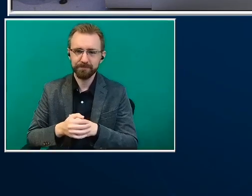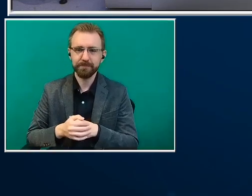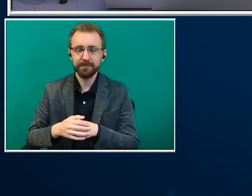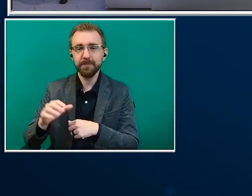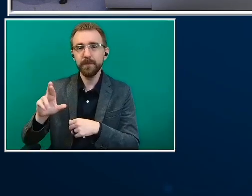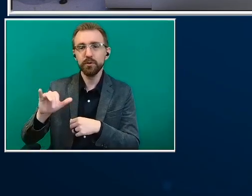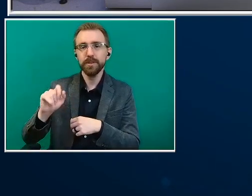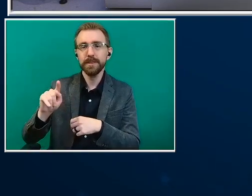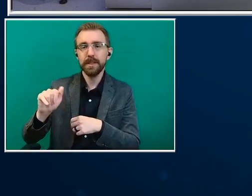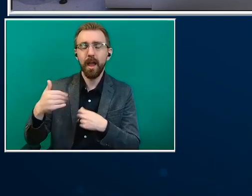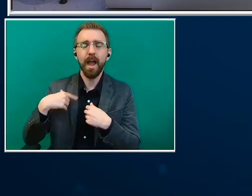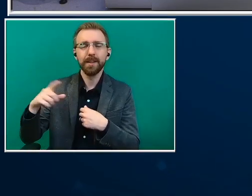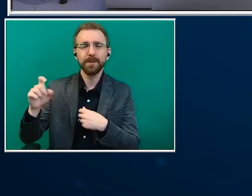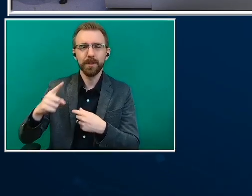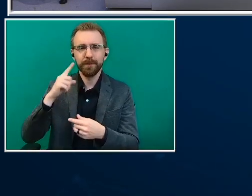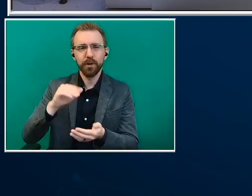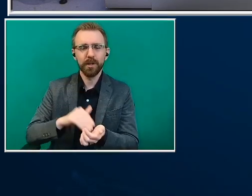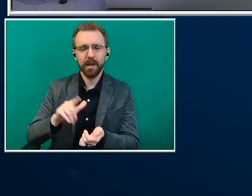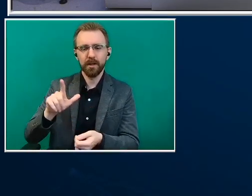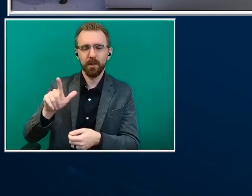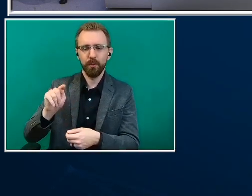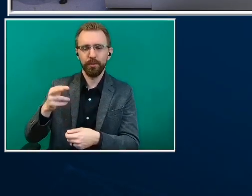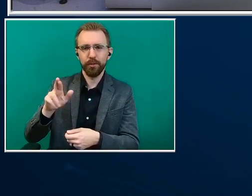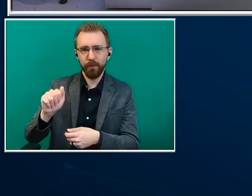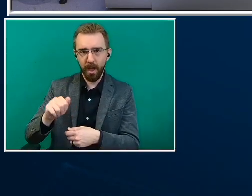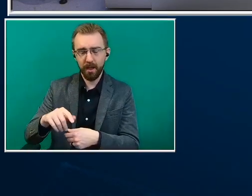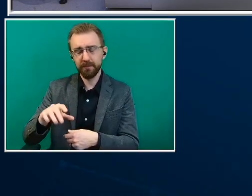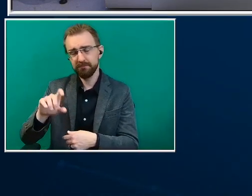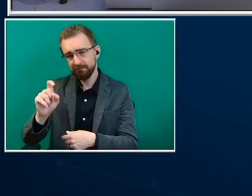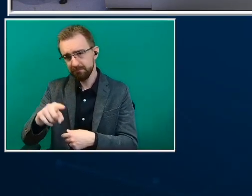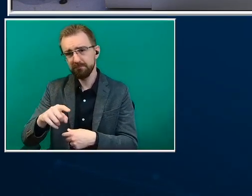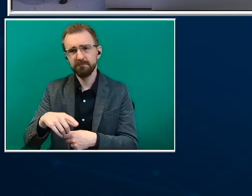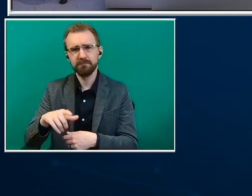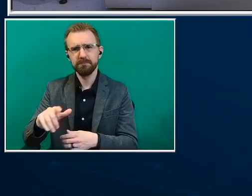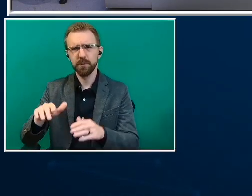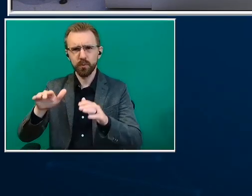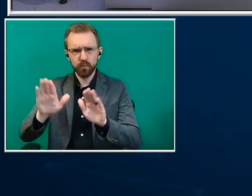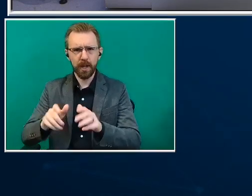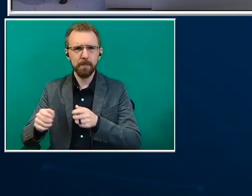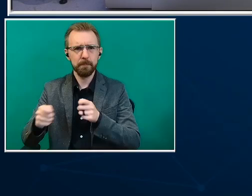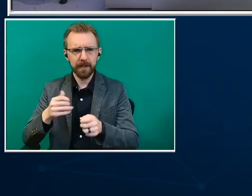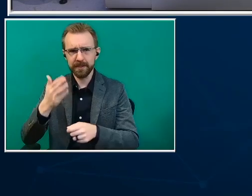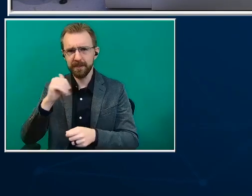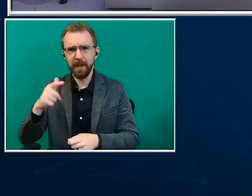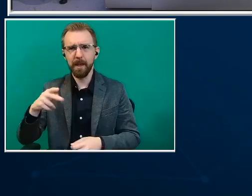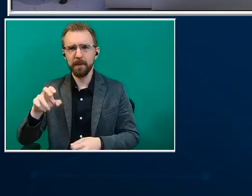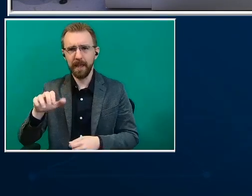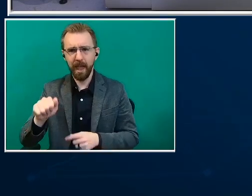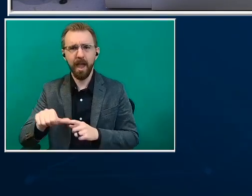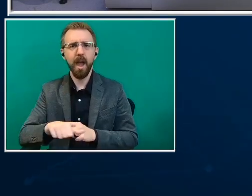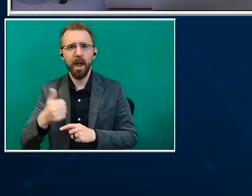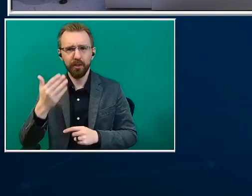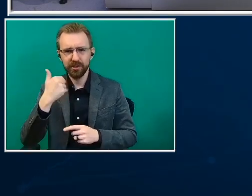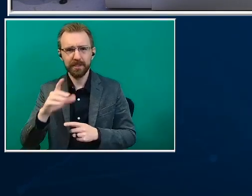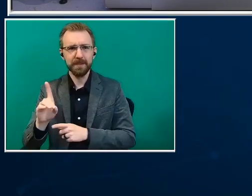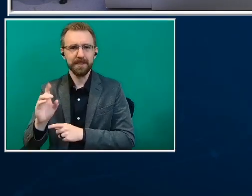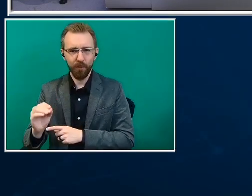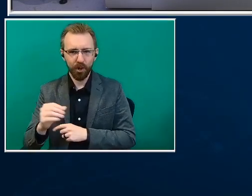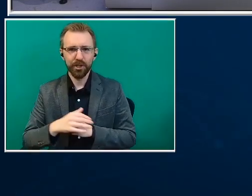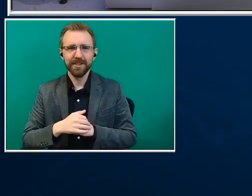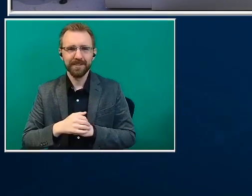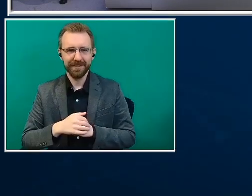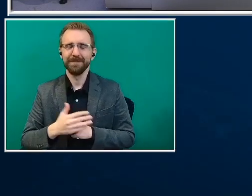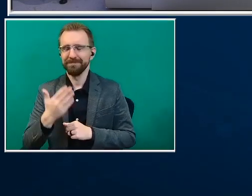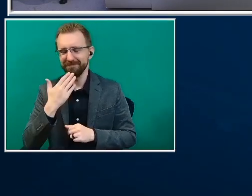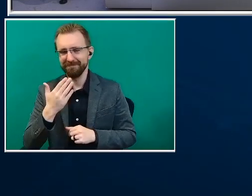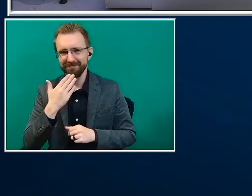Dr. Luthra. Krista writes, Dr. Luthra is great at managing sleep apnea and other sleep disorders. Dr. Luthra